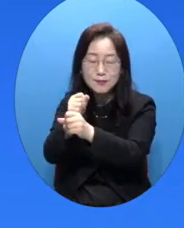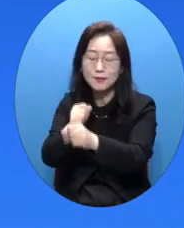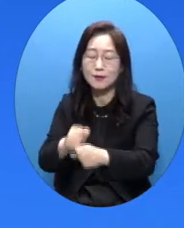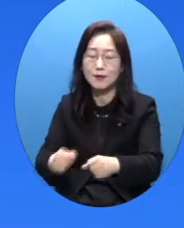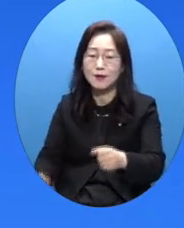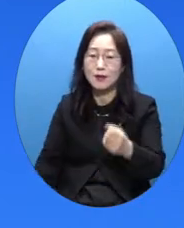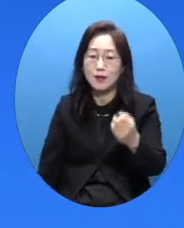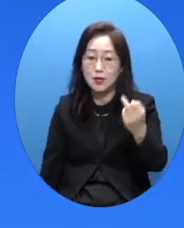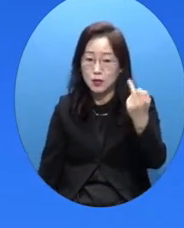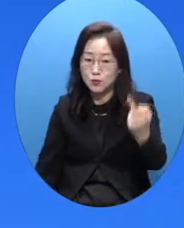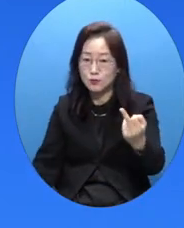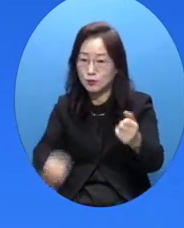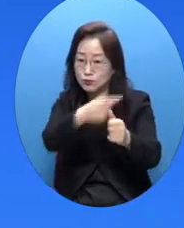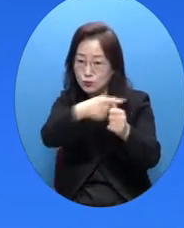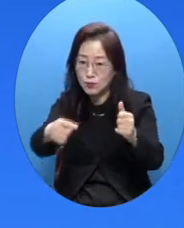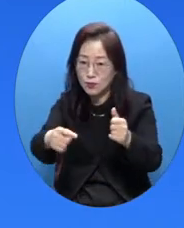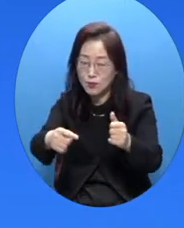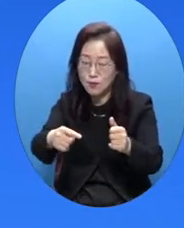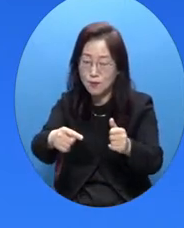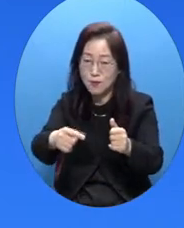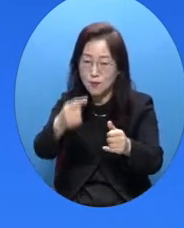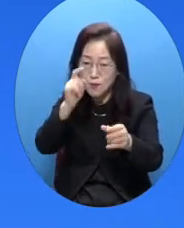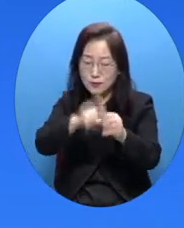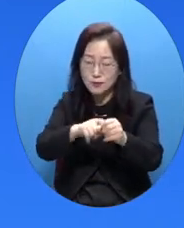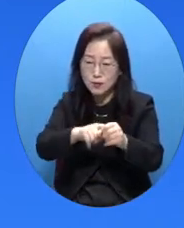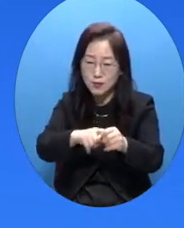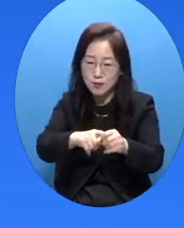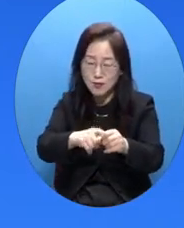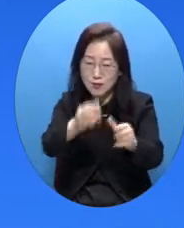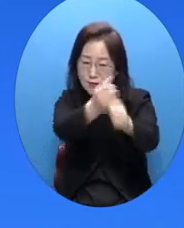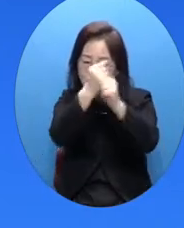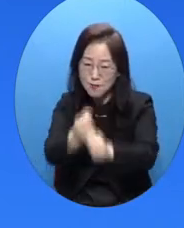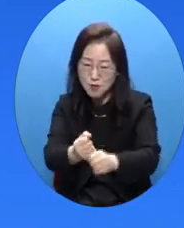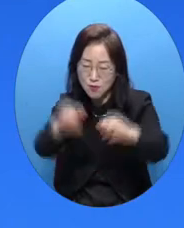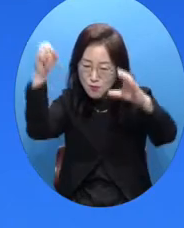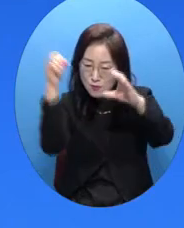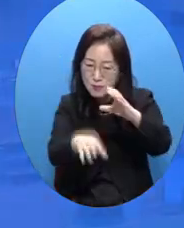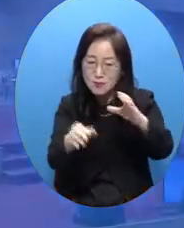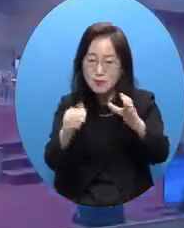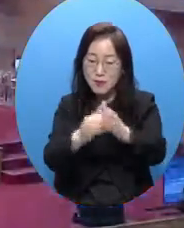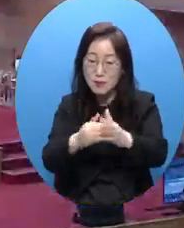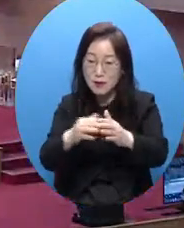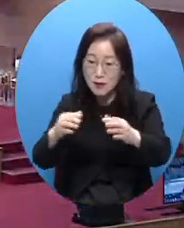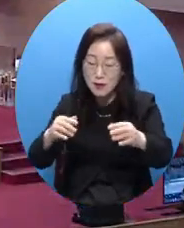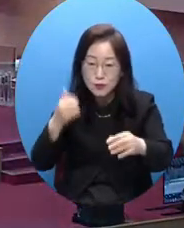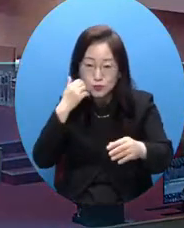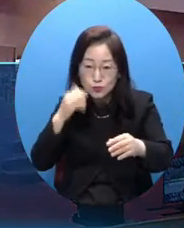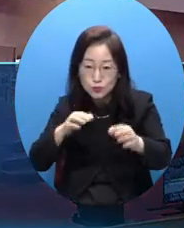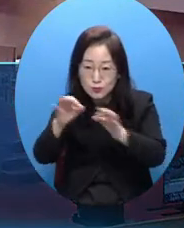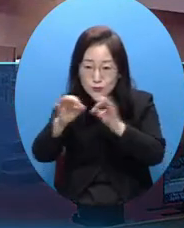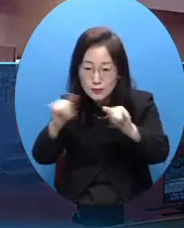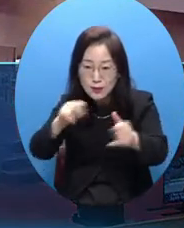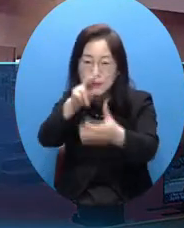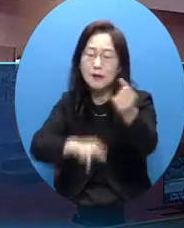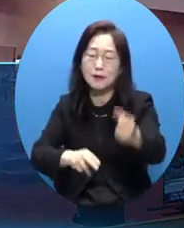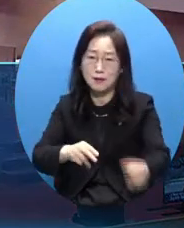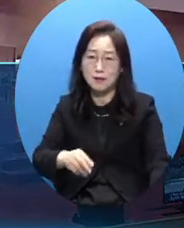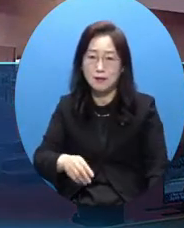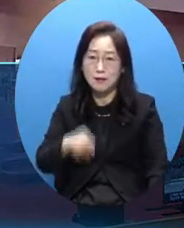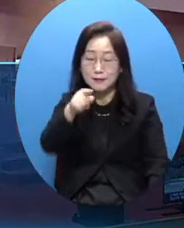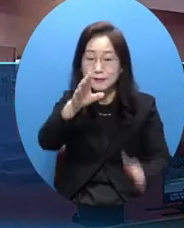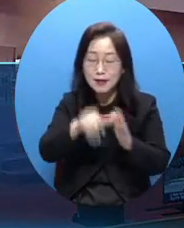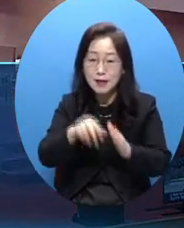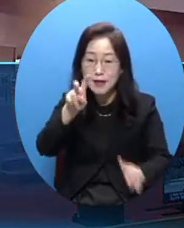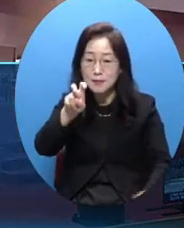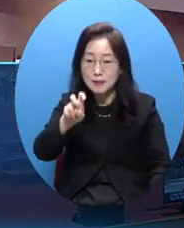brothers tried to kill him his brothers put him into a sister and Joseph was sold as